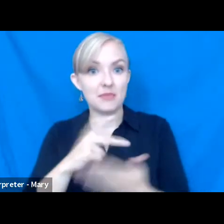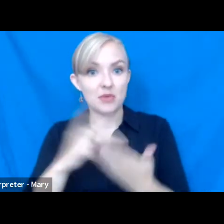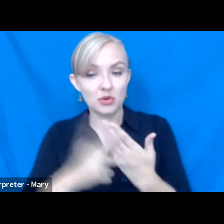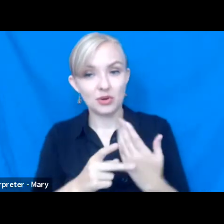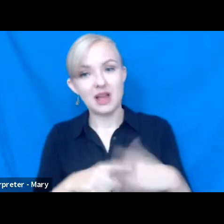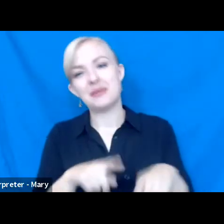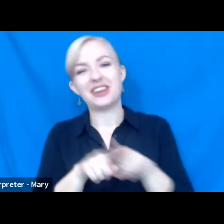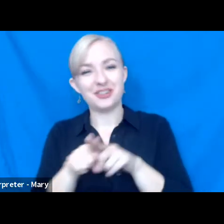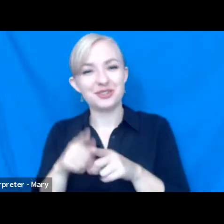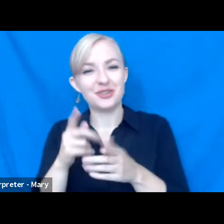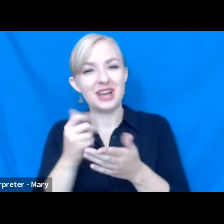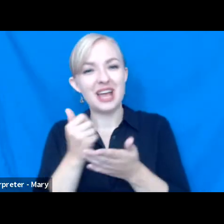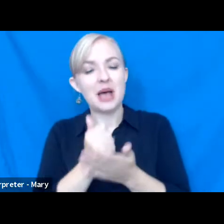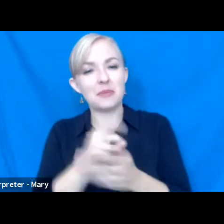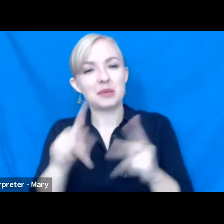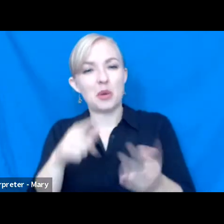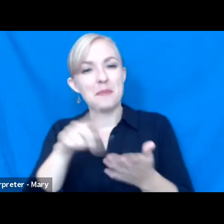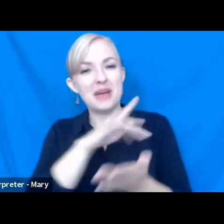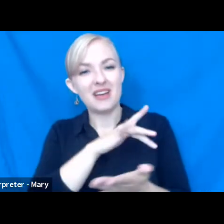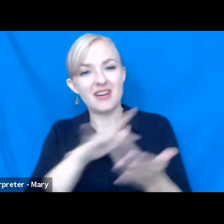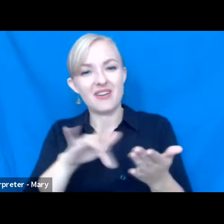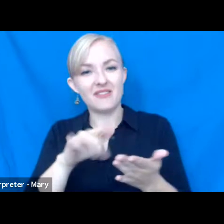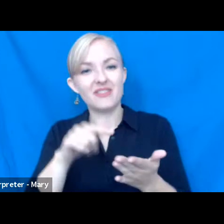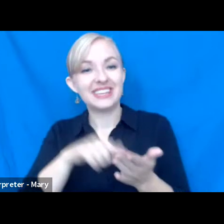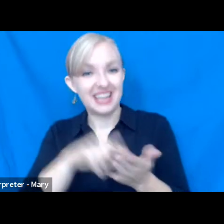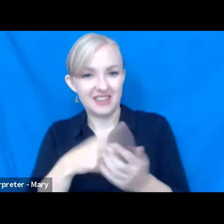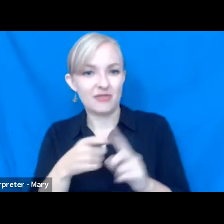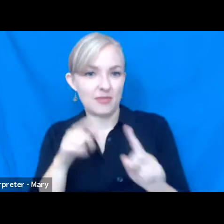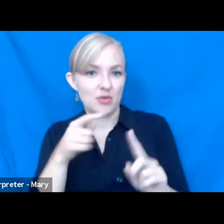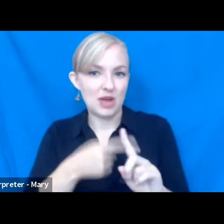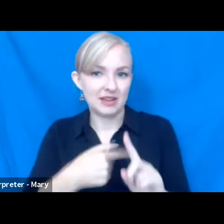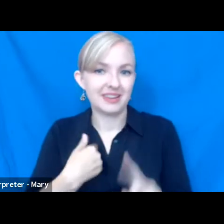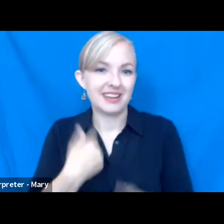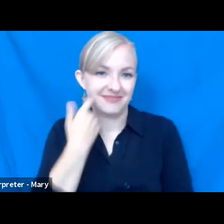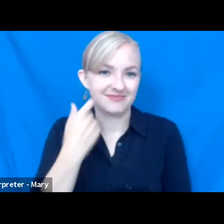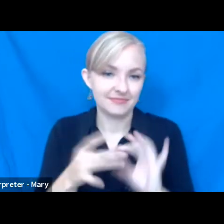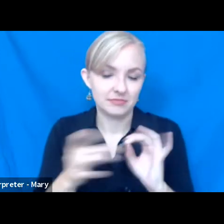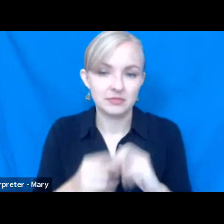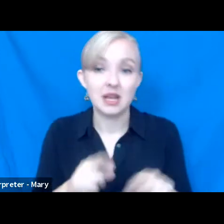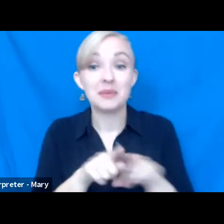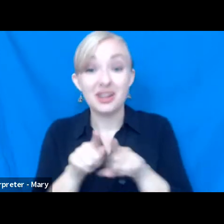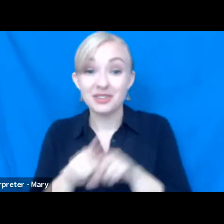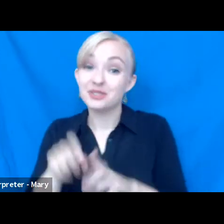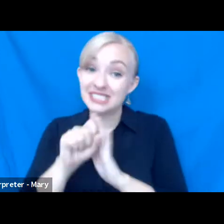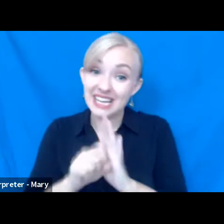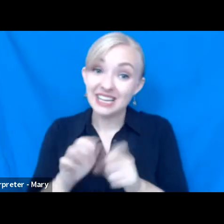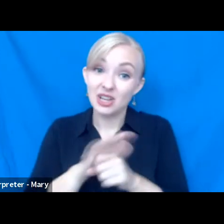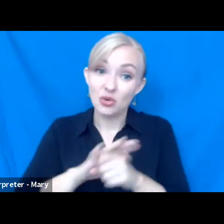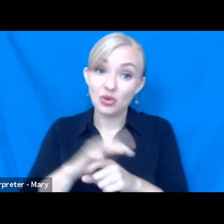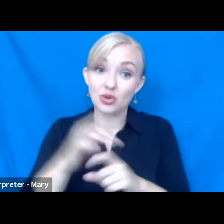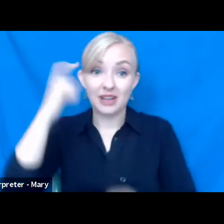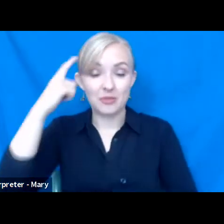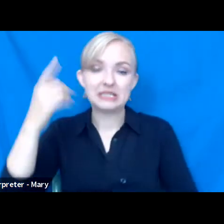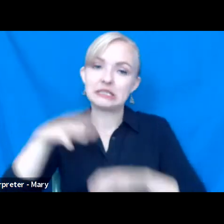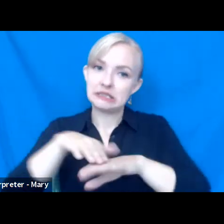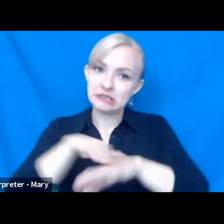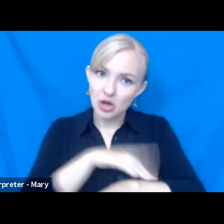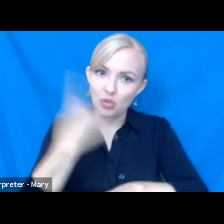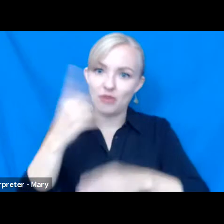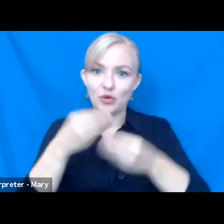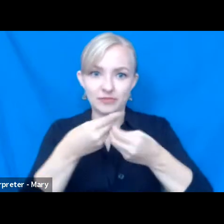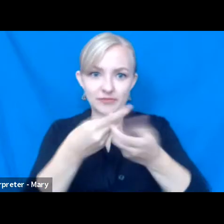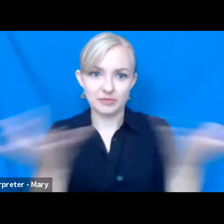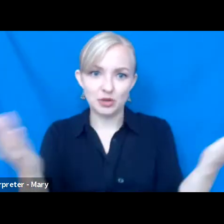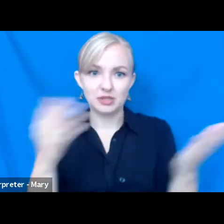discussed. But state and local governments were slow to disperse the money due to a mixture of different